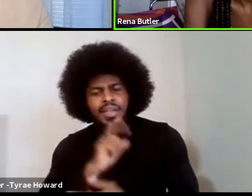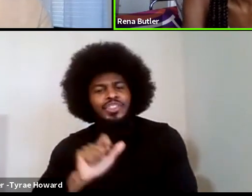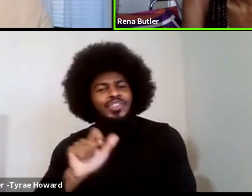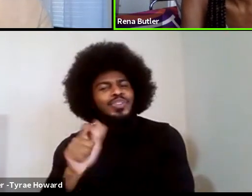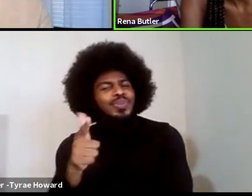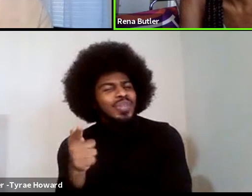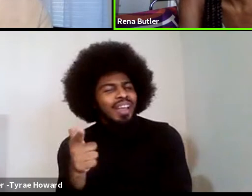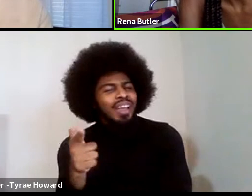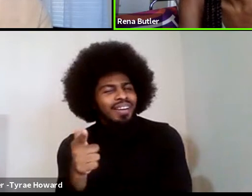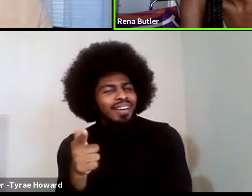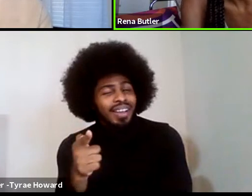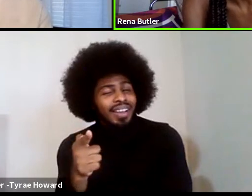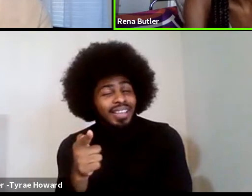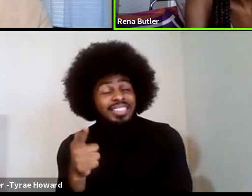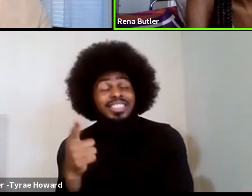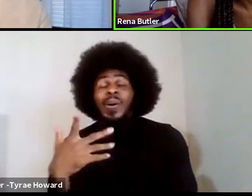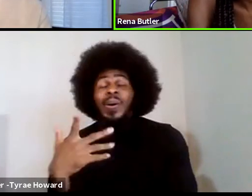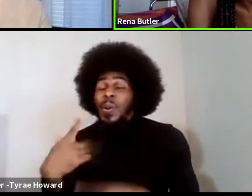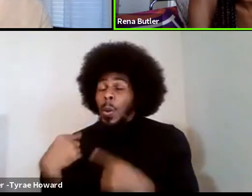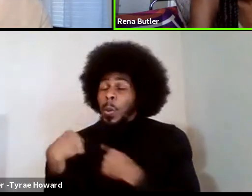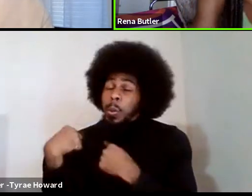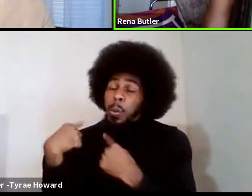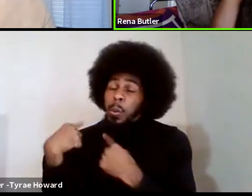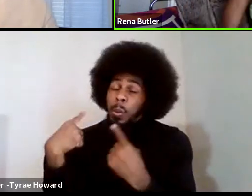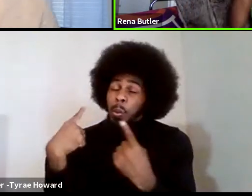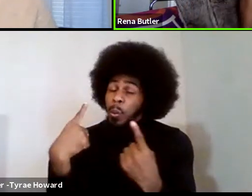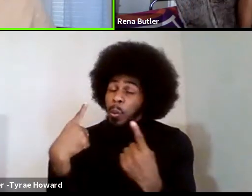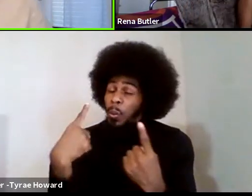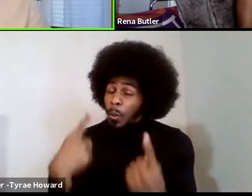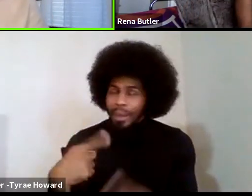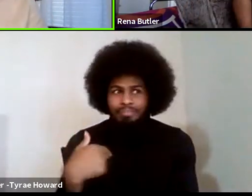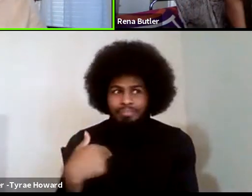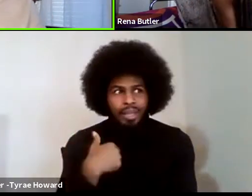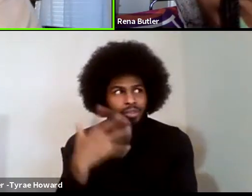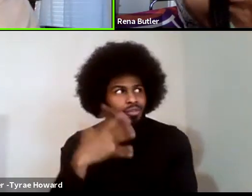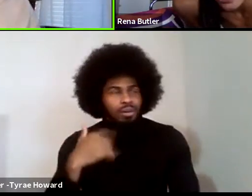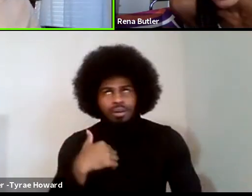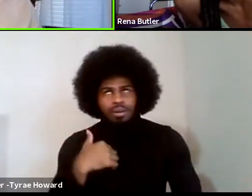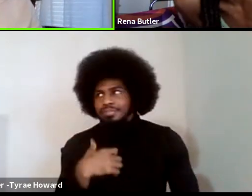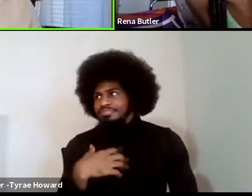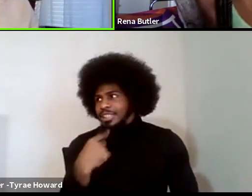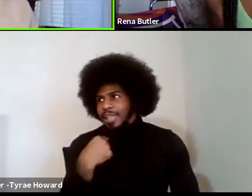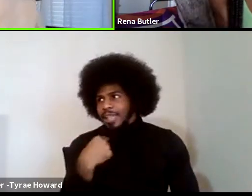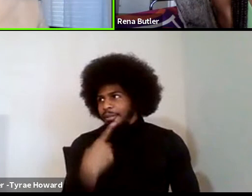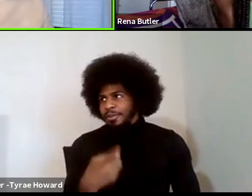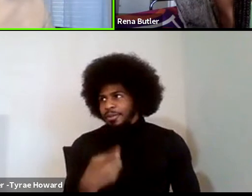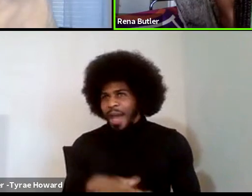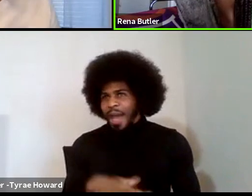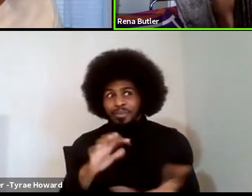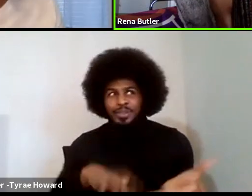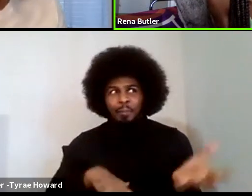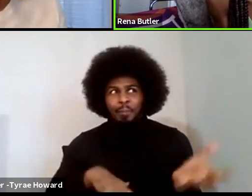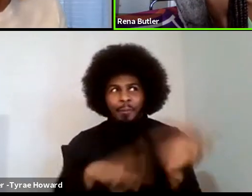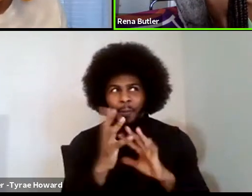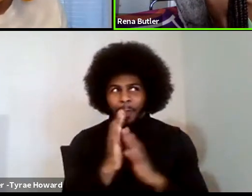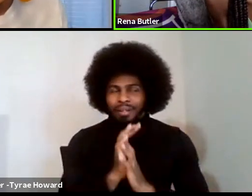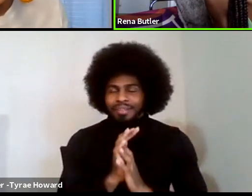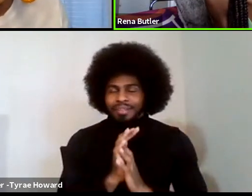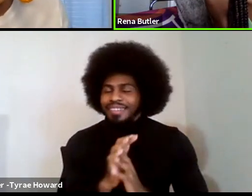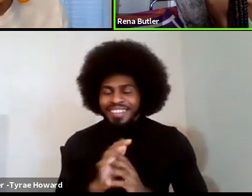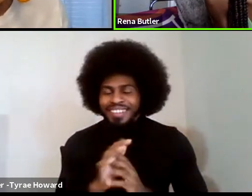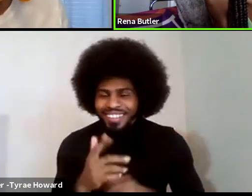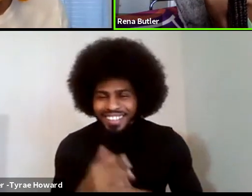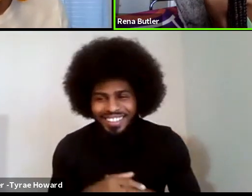known each other that long. When I was a hot mess. Yeah. Kyle's company. Kyle really was like, are you going to